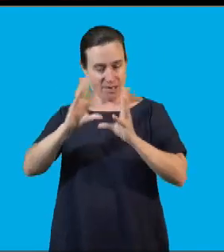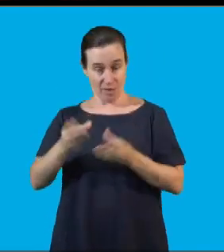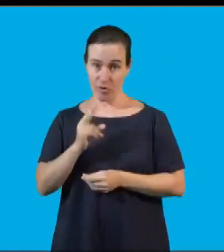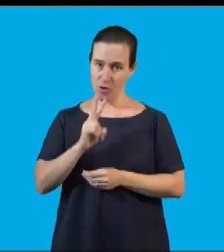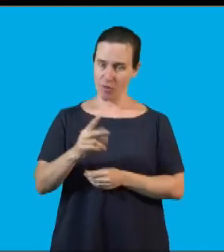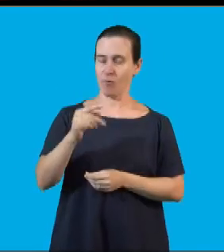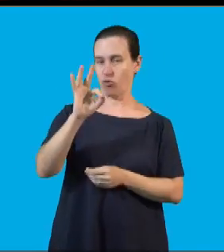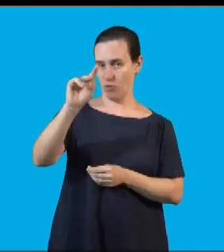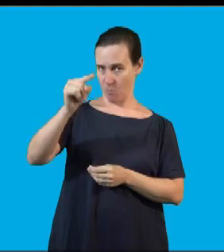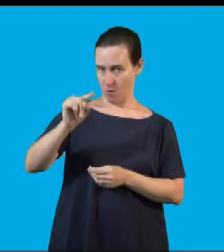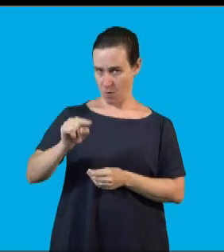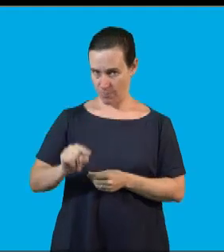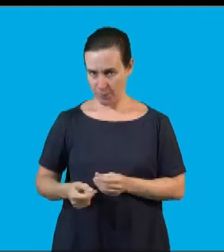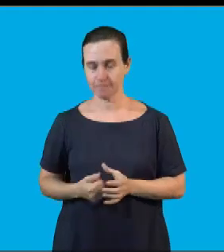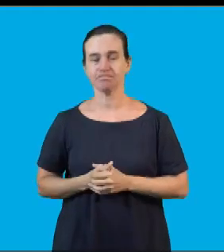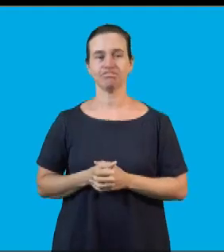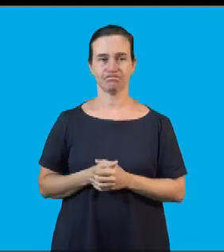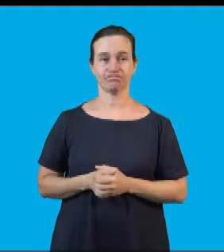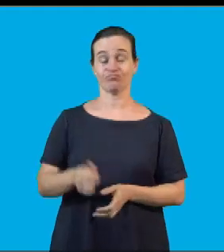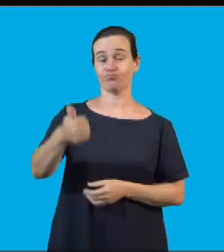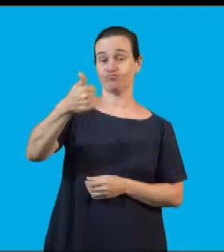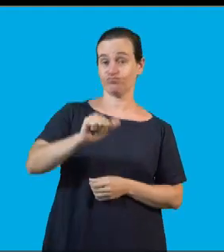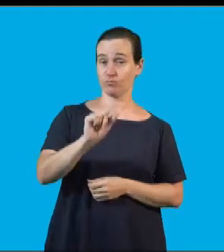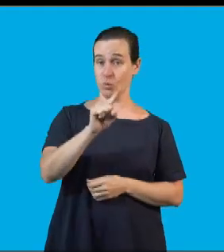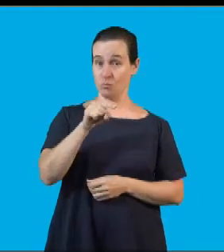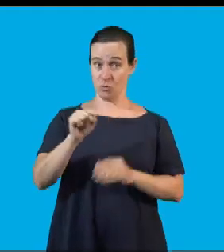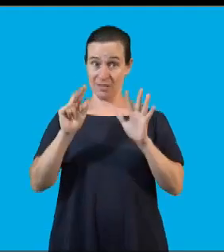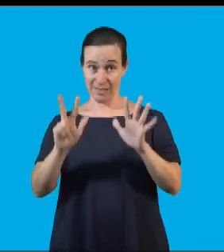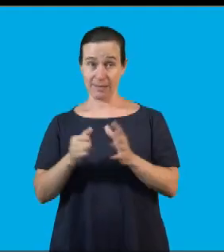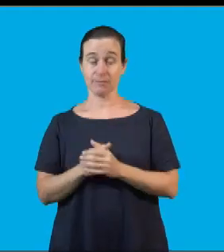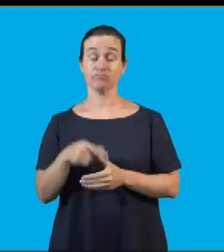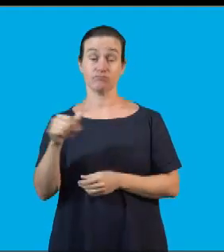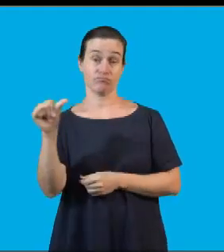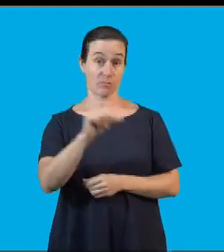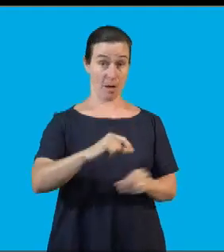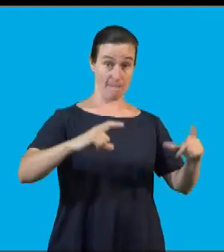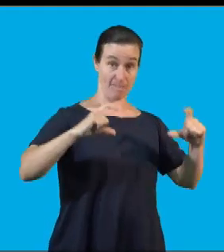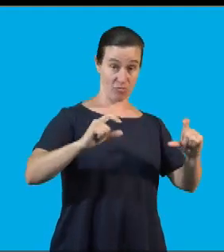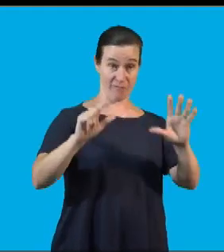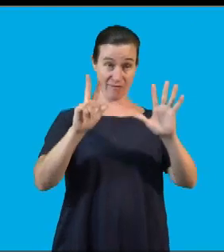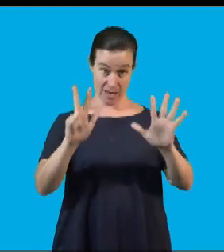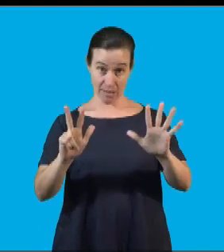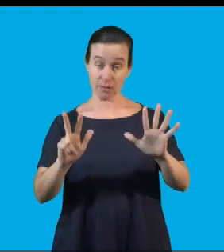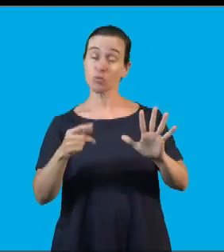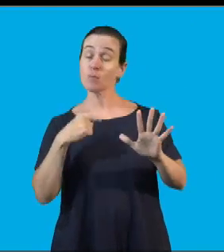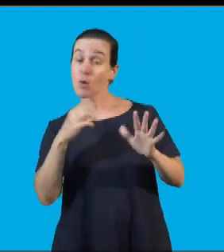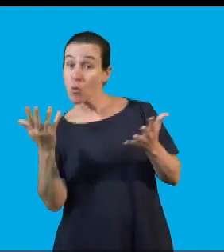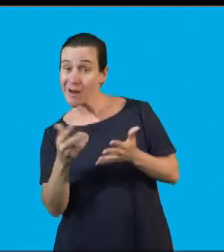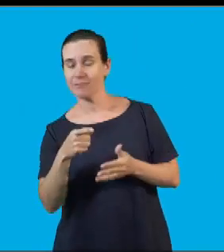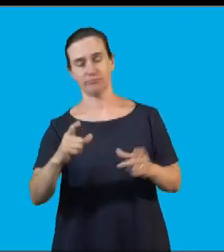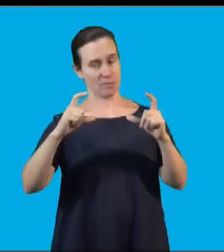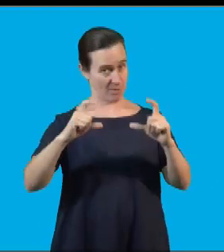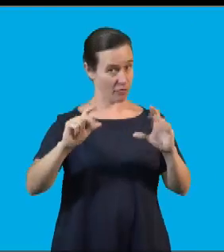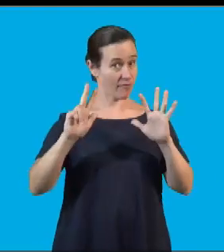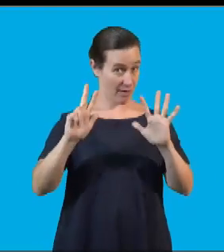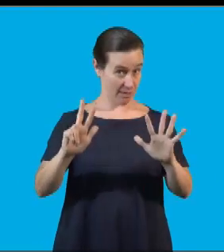all parts of the question. Question 1.8 is referred to paragraph 8. That's your